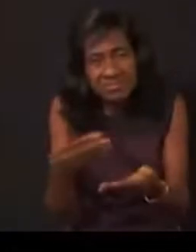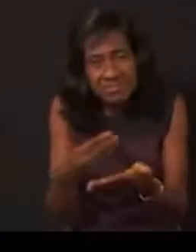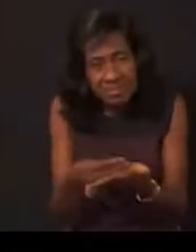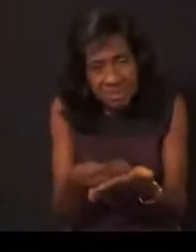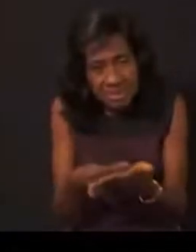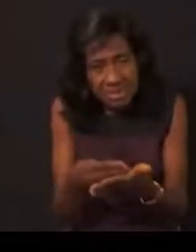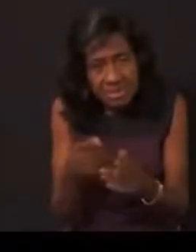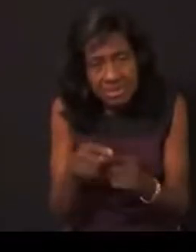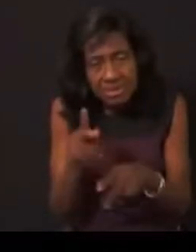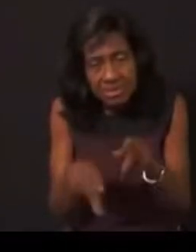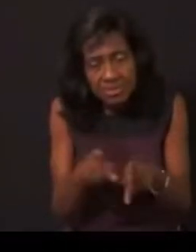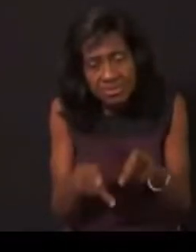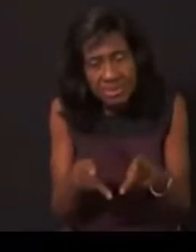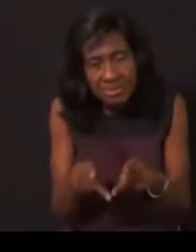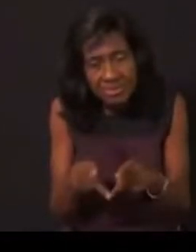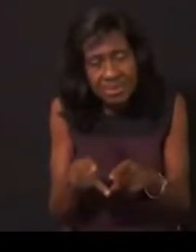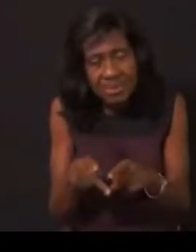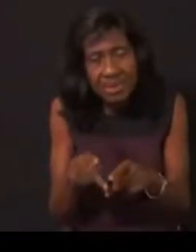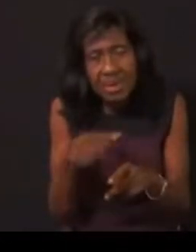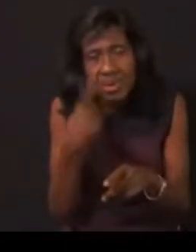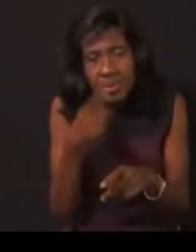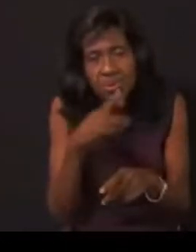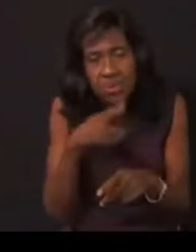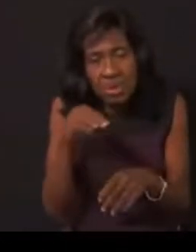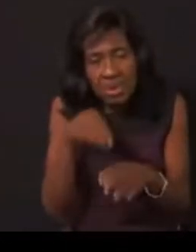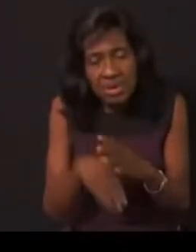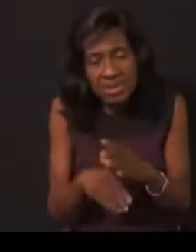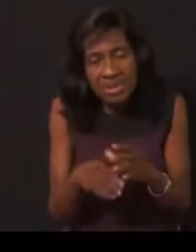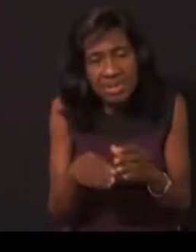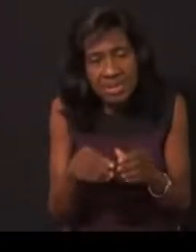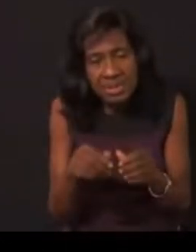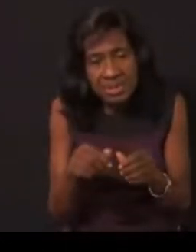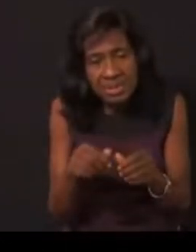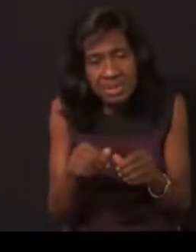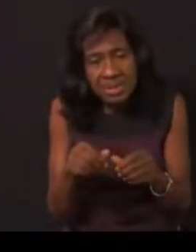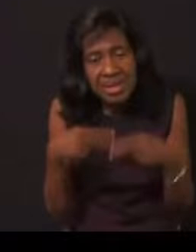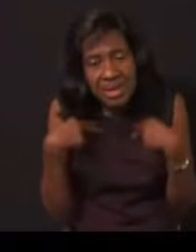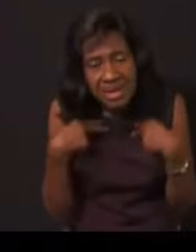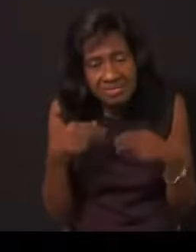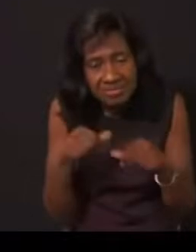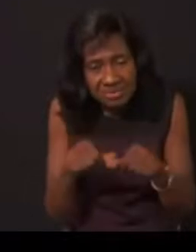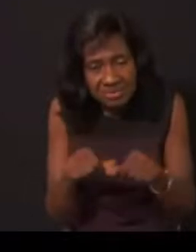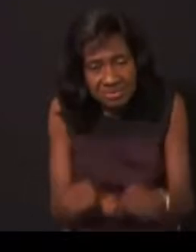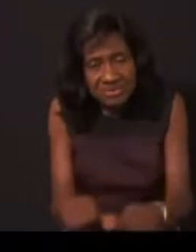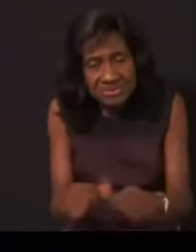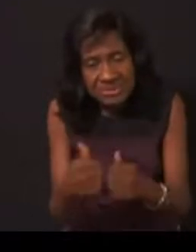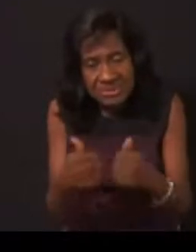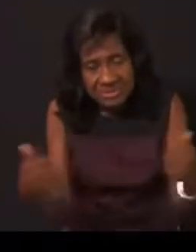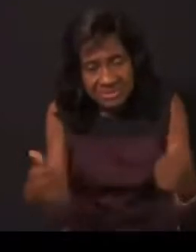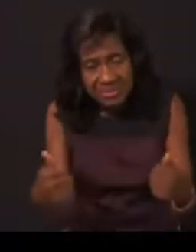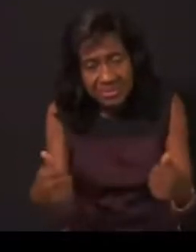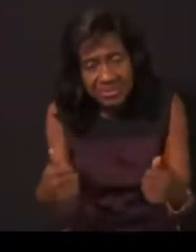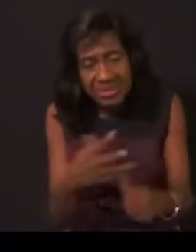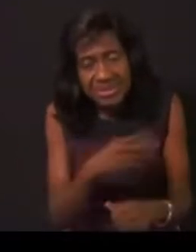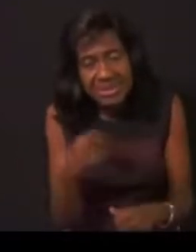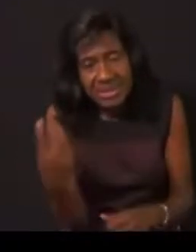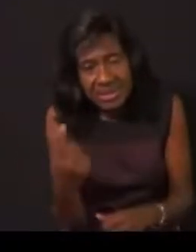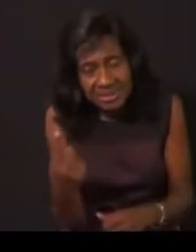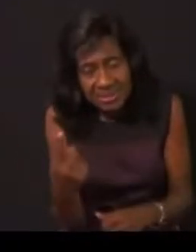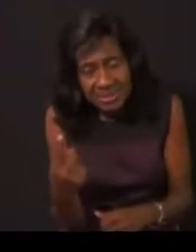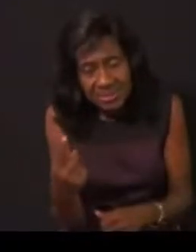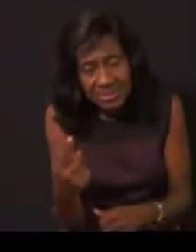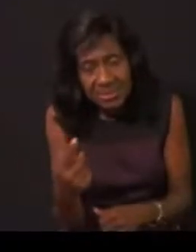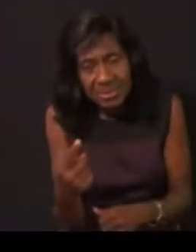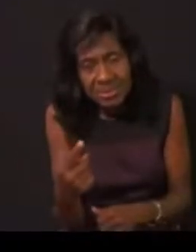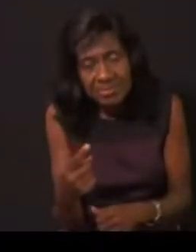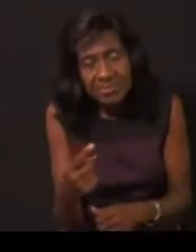where they are in isolation or quarantine and they have a situation where their employer says, I'm not going to help you